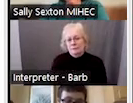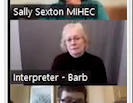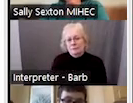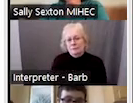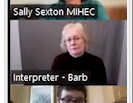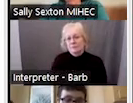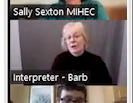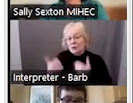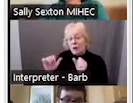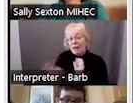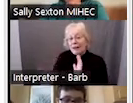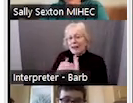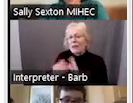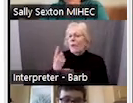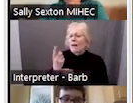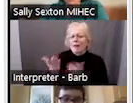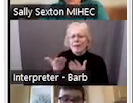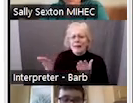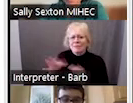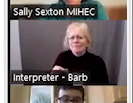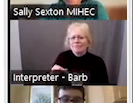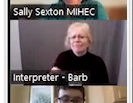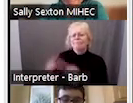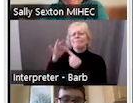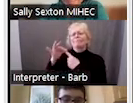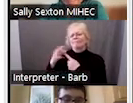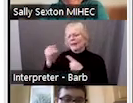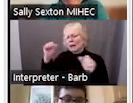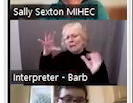Try again. What's one thing that makes you so amazing?